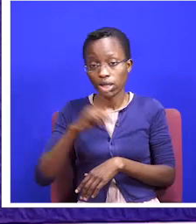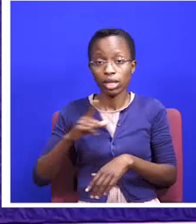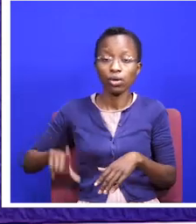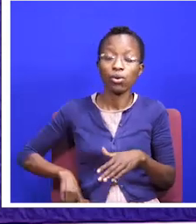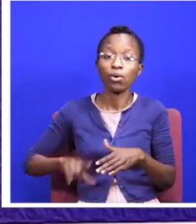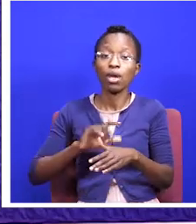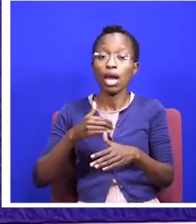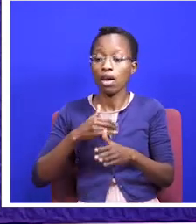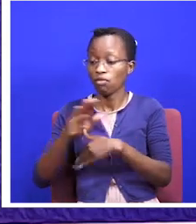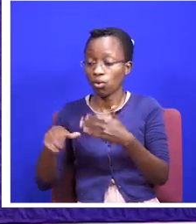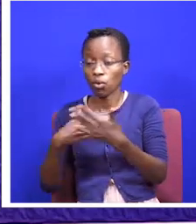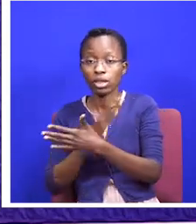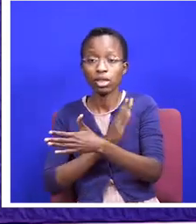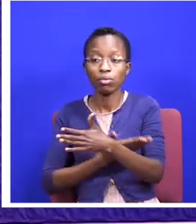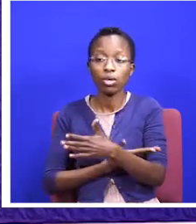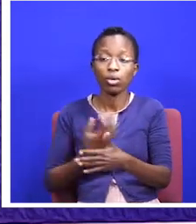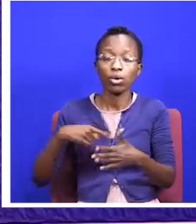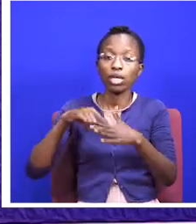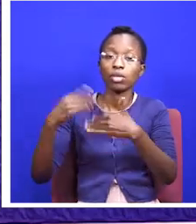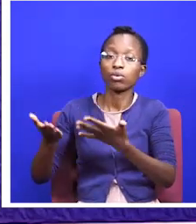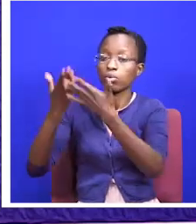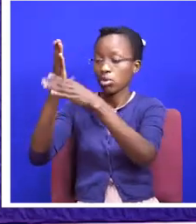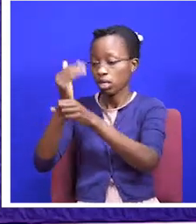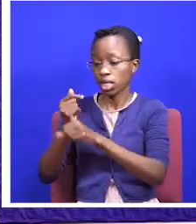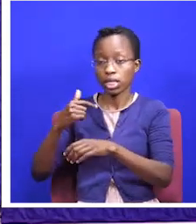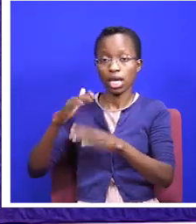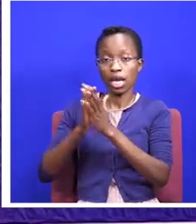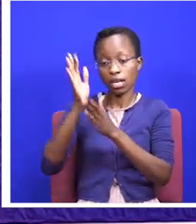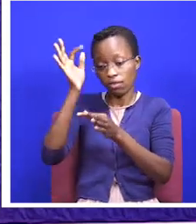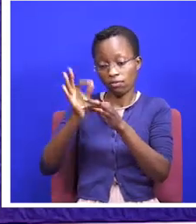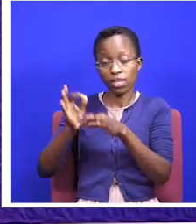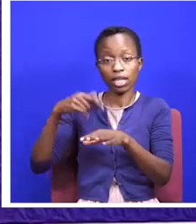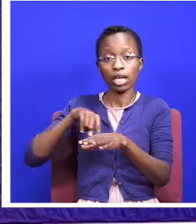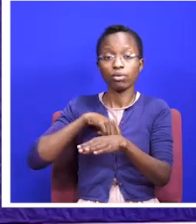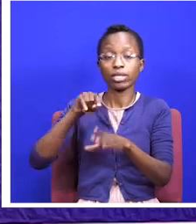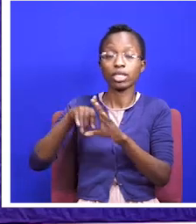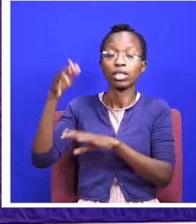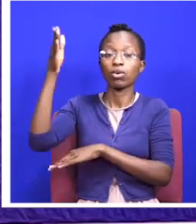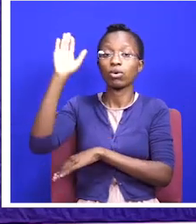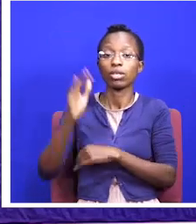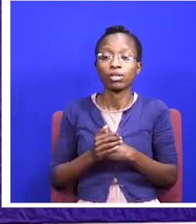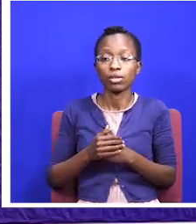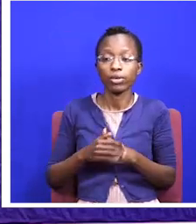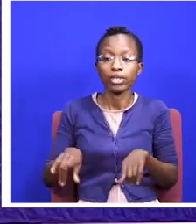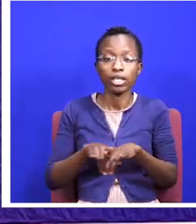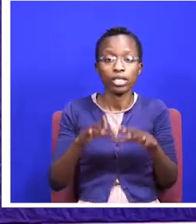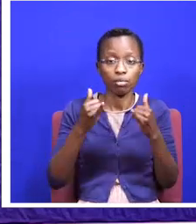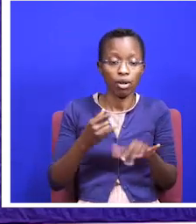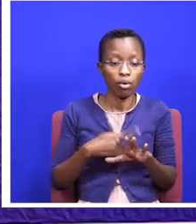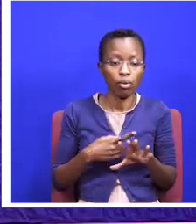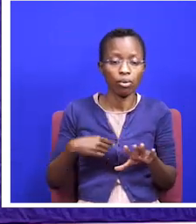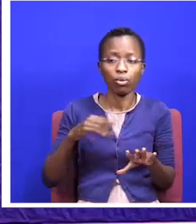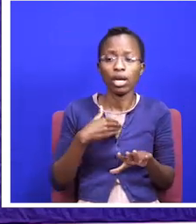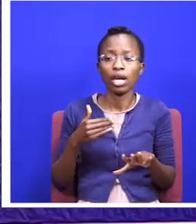he has all the power. And so we should put our trust in him and our faith in him. Even